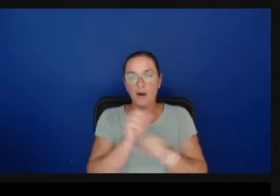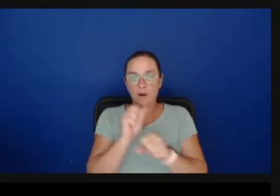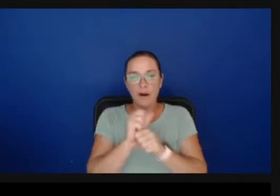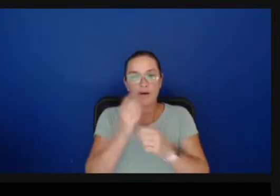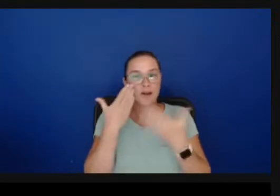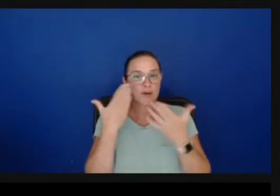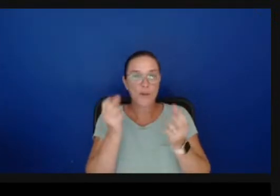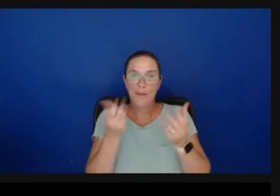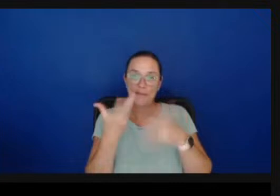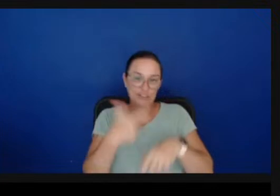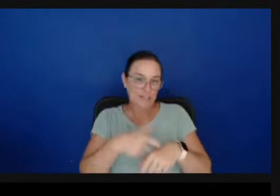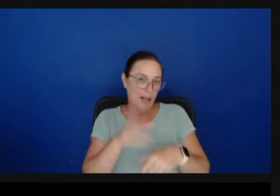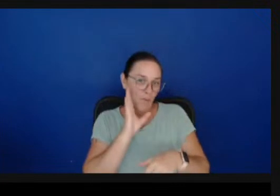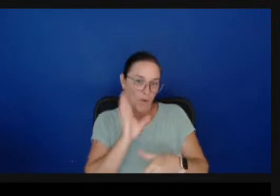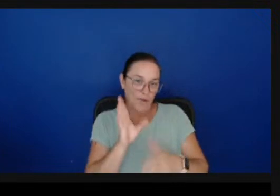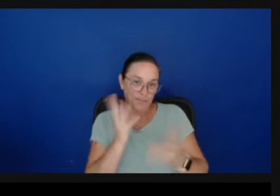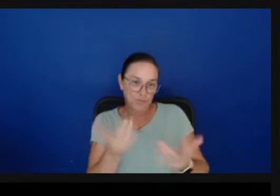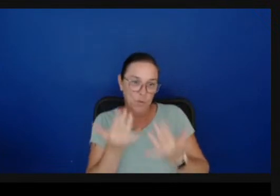that there's